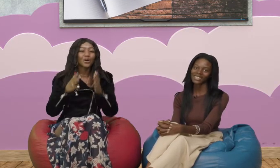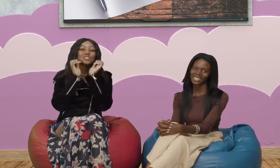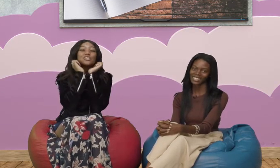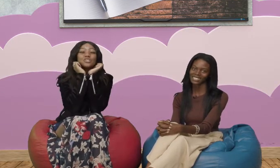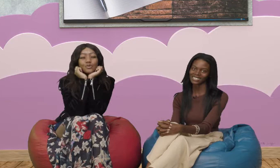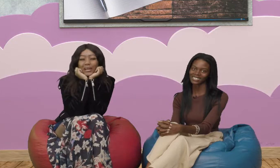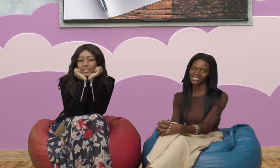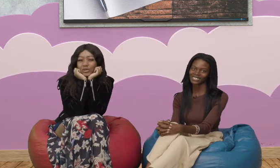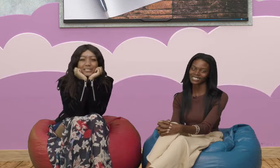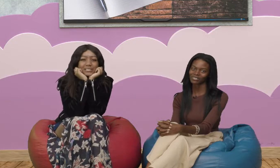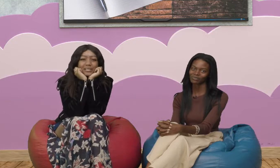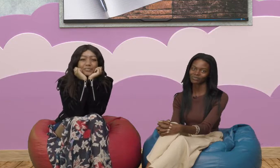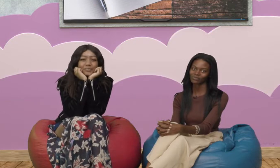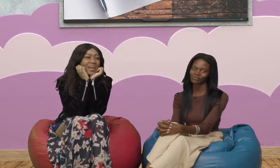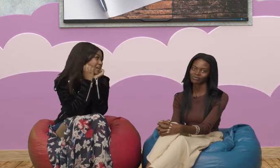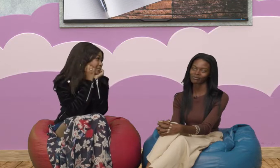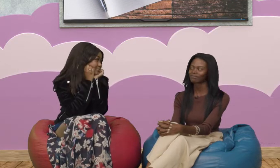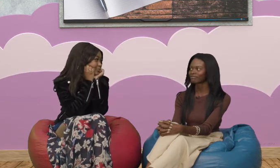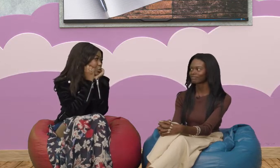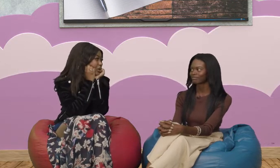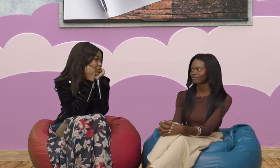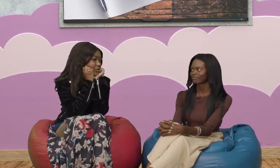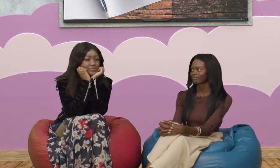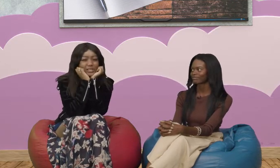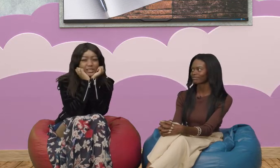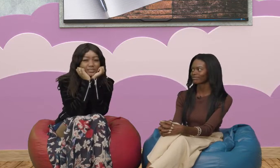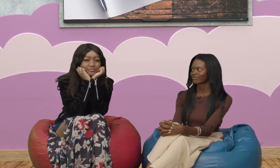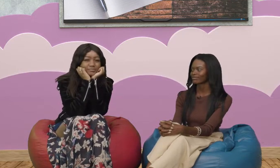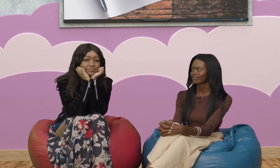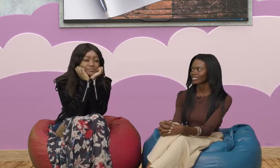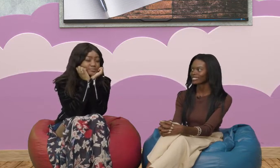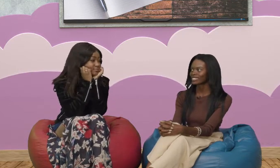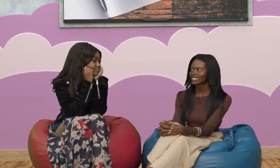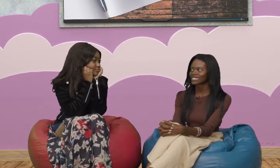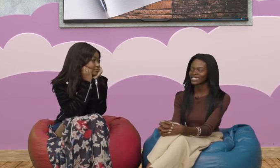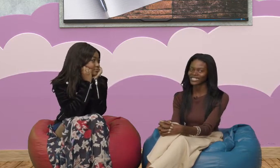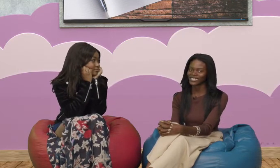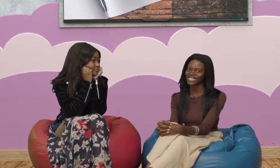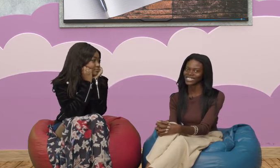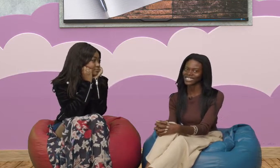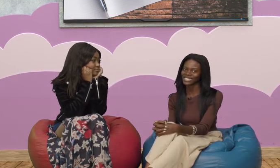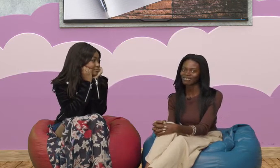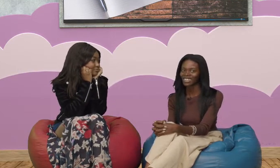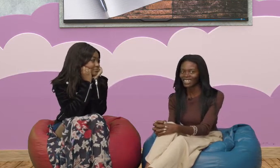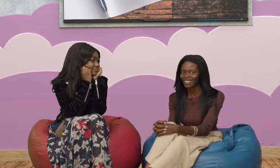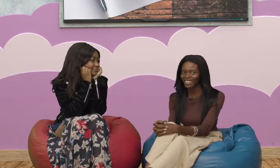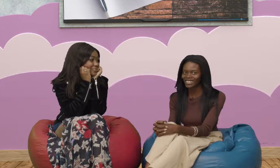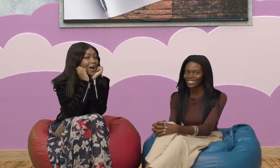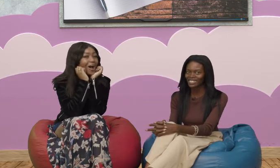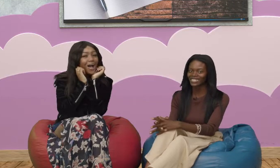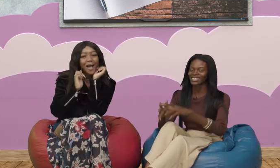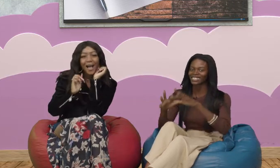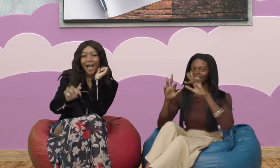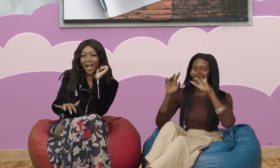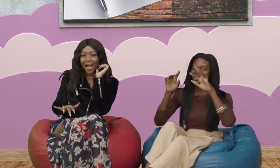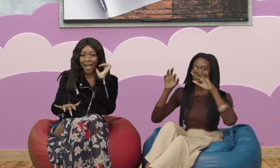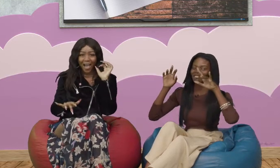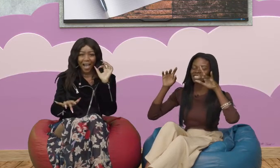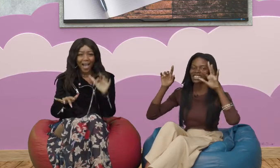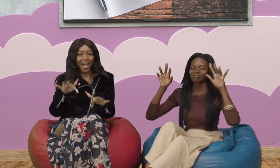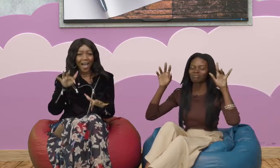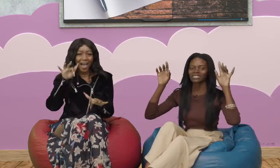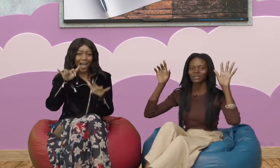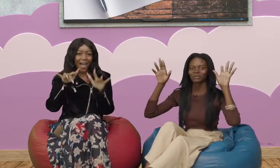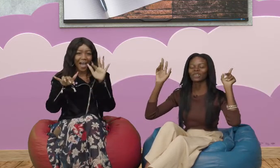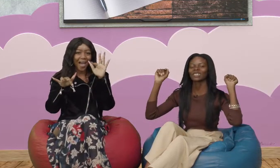do you guys want to sing? What are we feeling? Incy spider climbing up